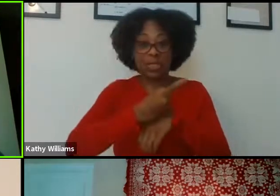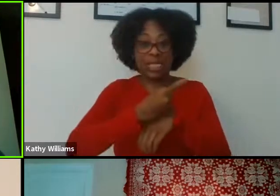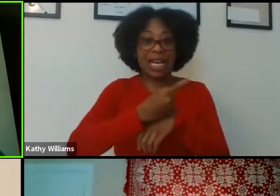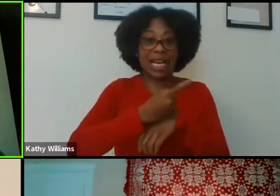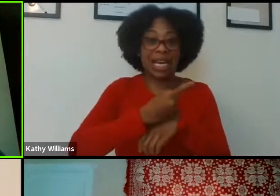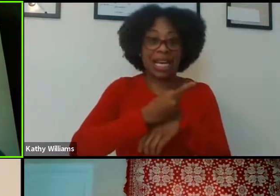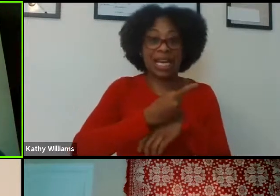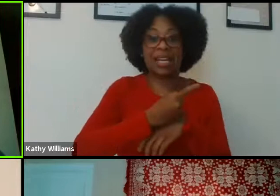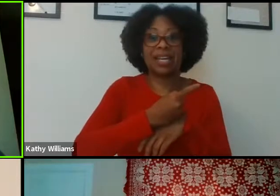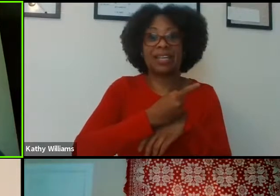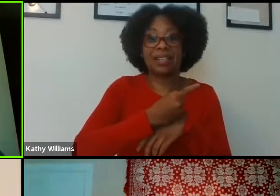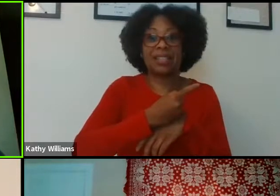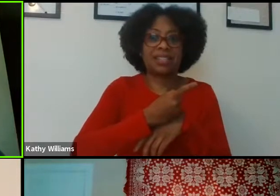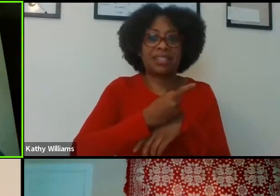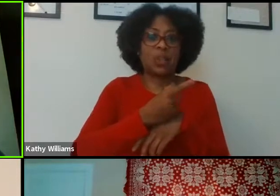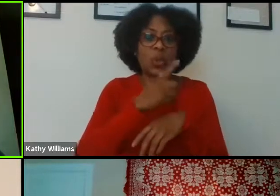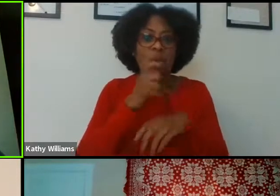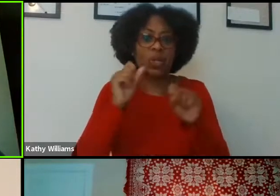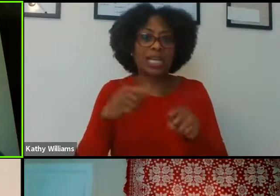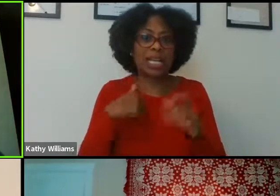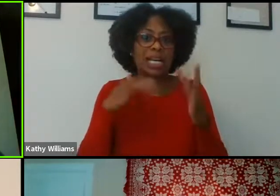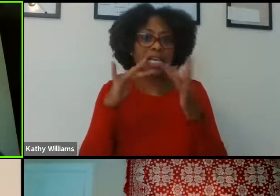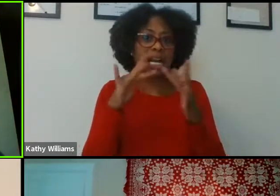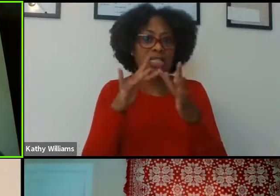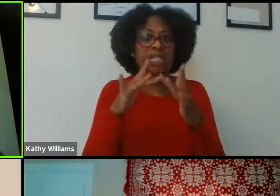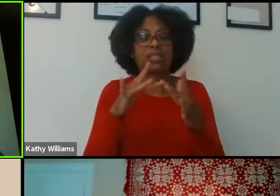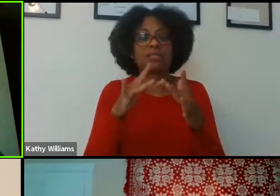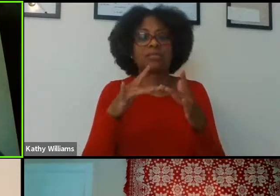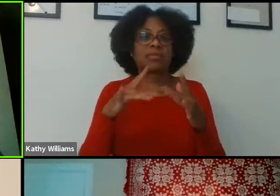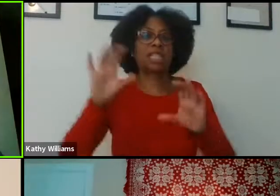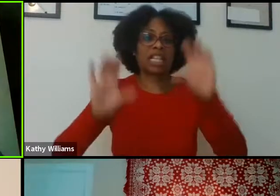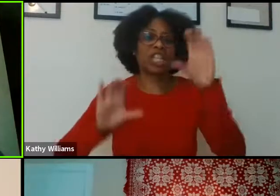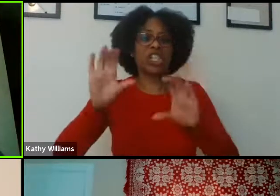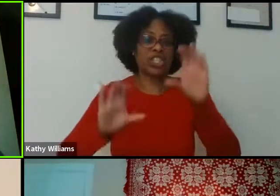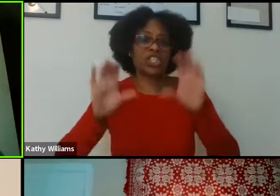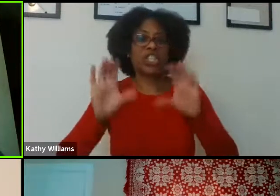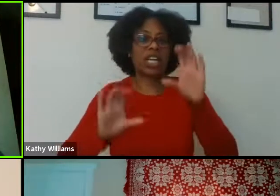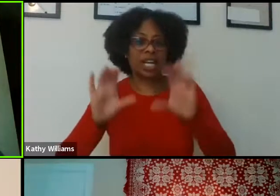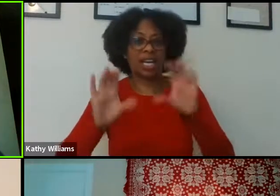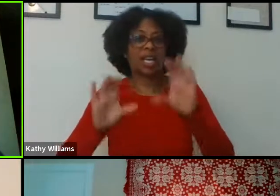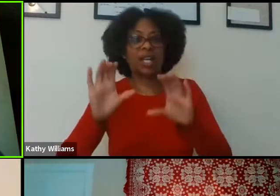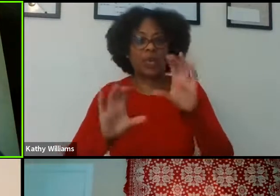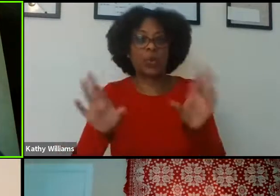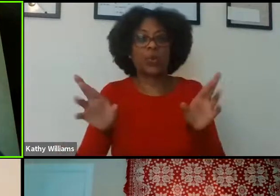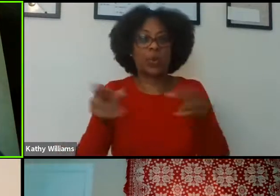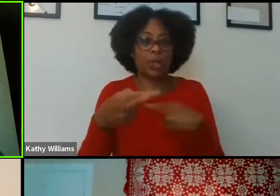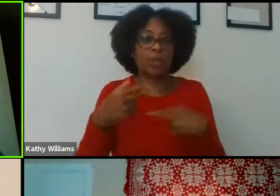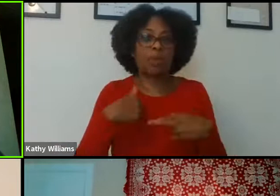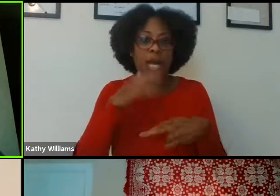So I can put that in the chat.